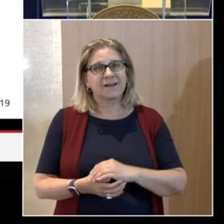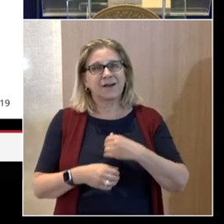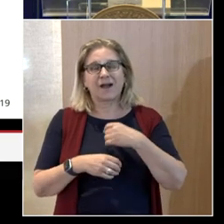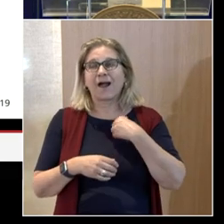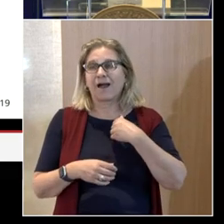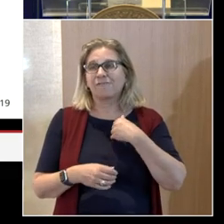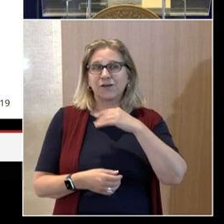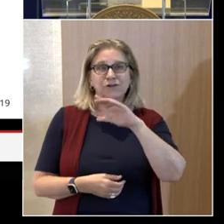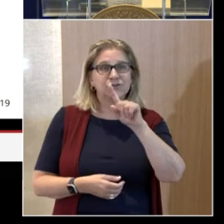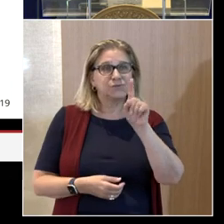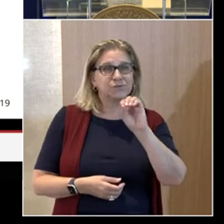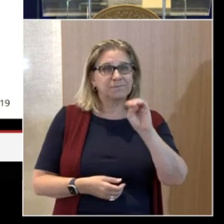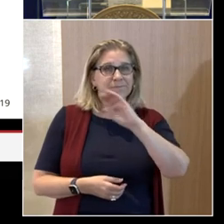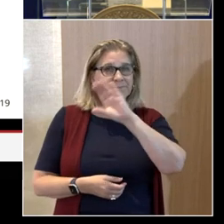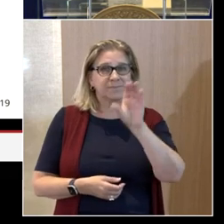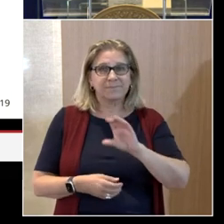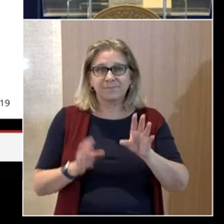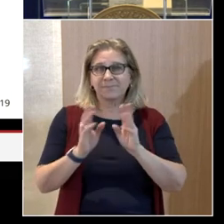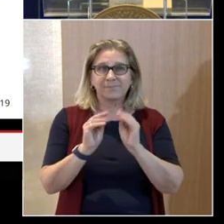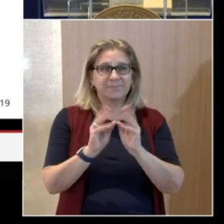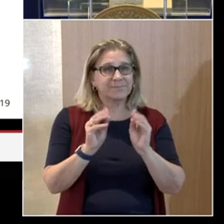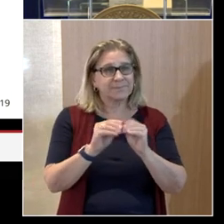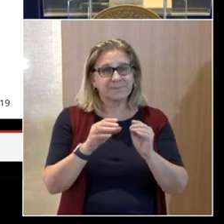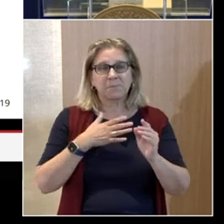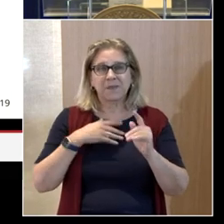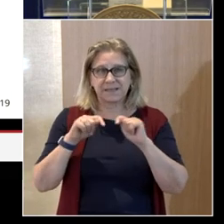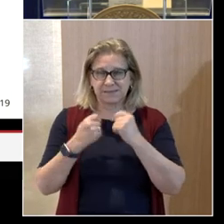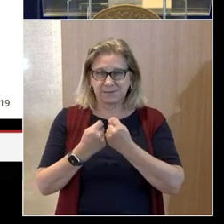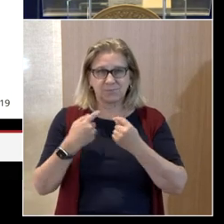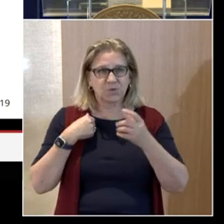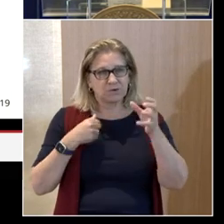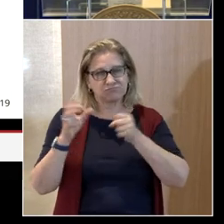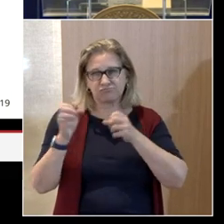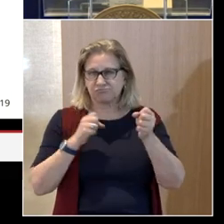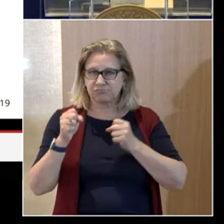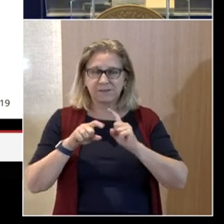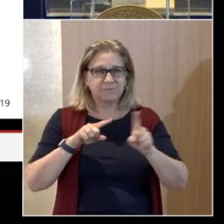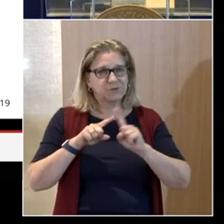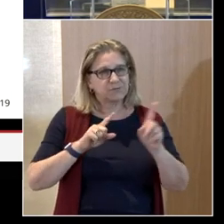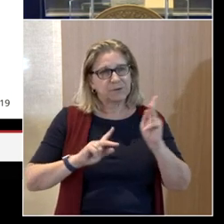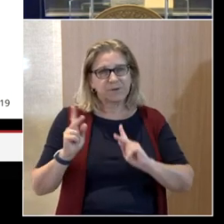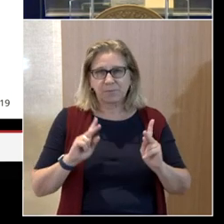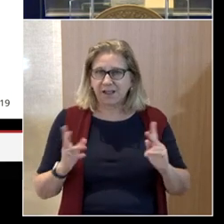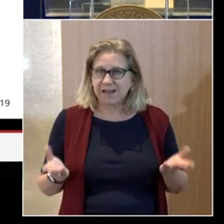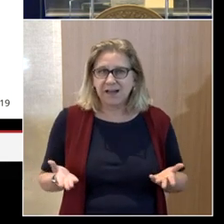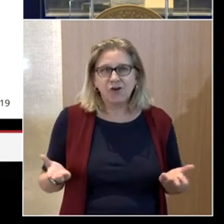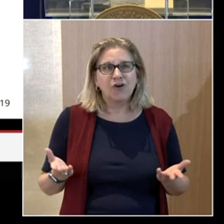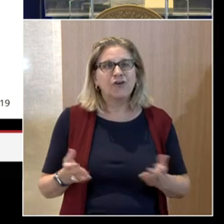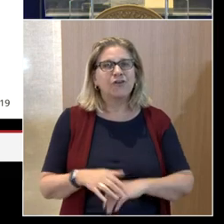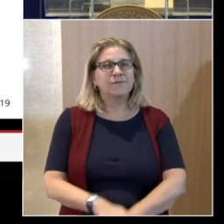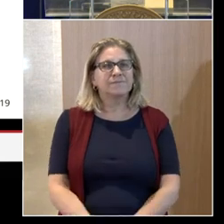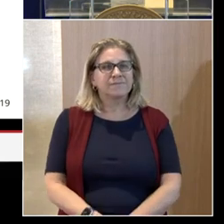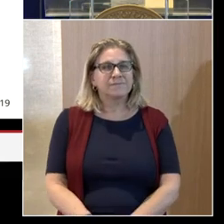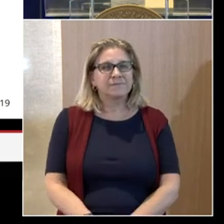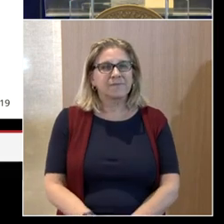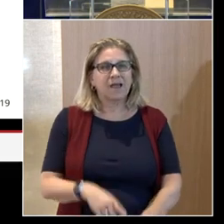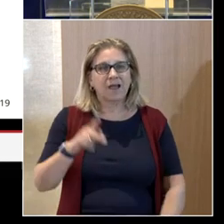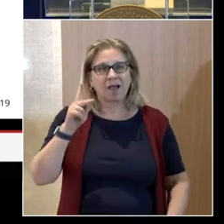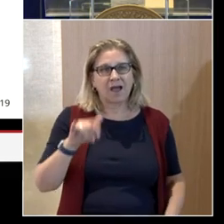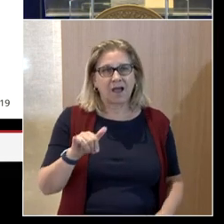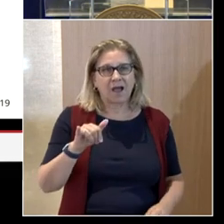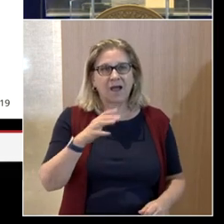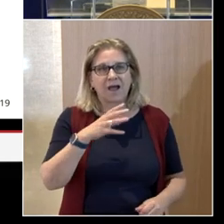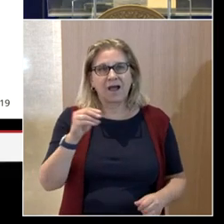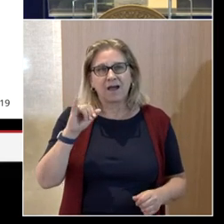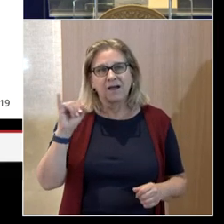there. We've put together a great team. Kyanite Partners, actually out of New York,